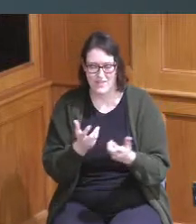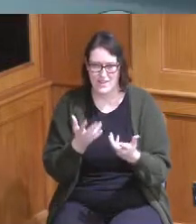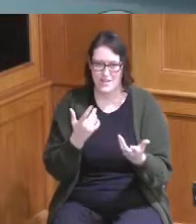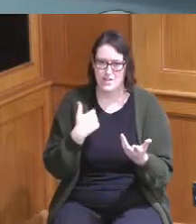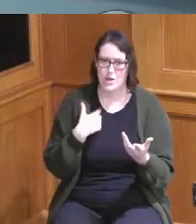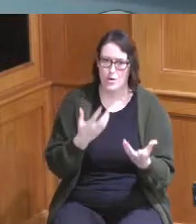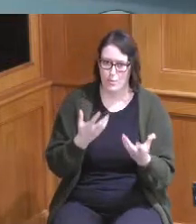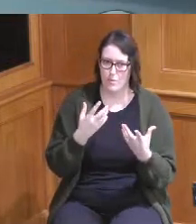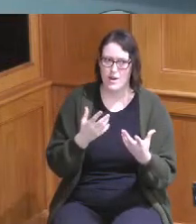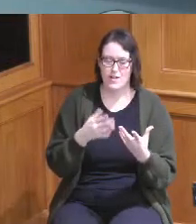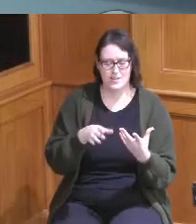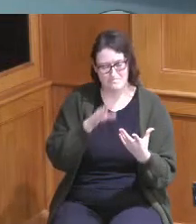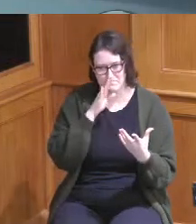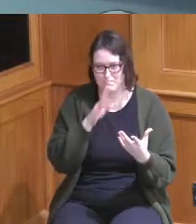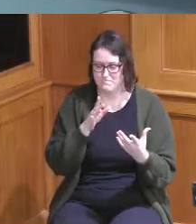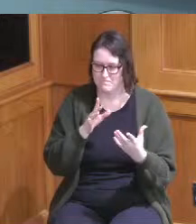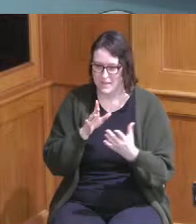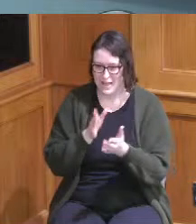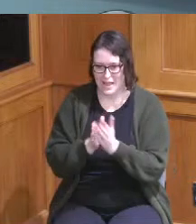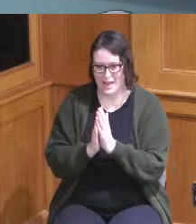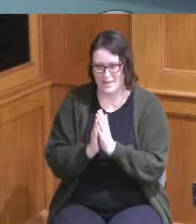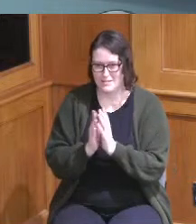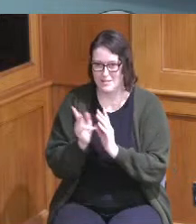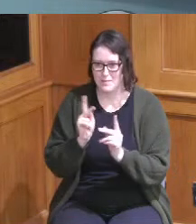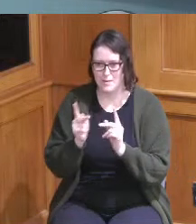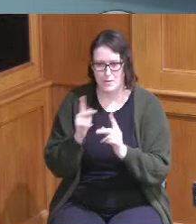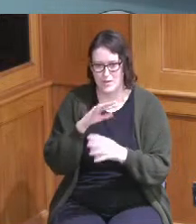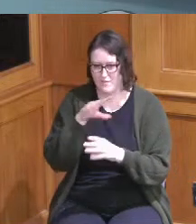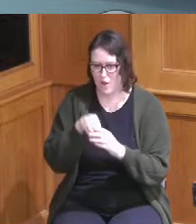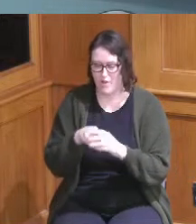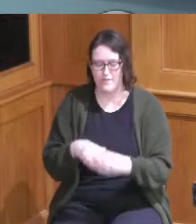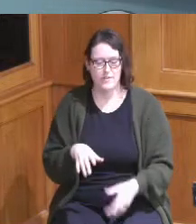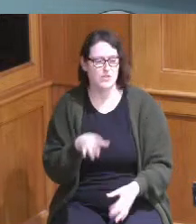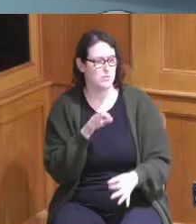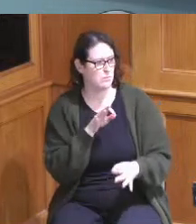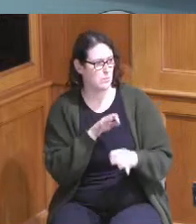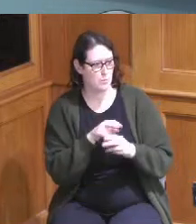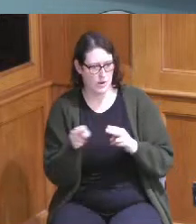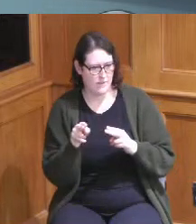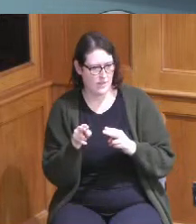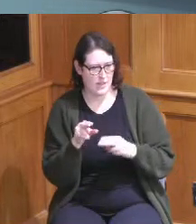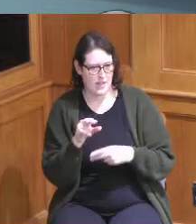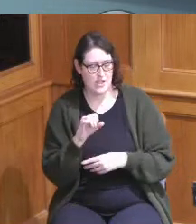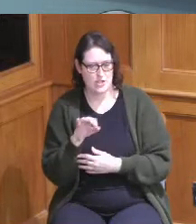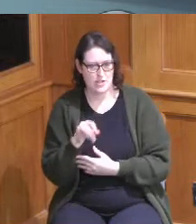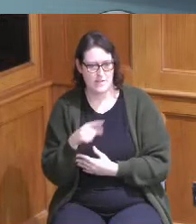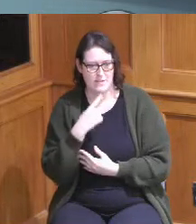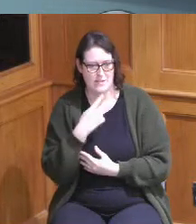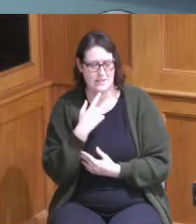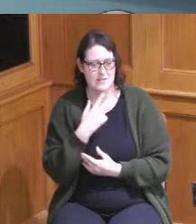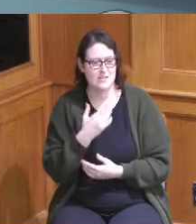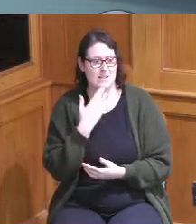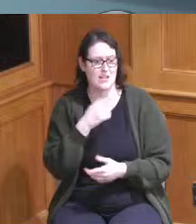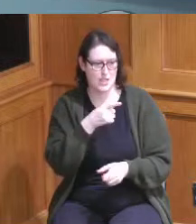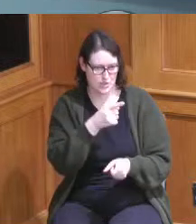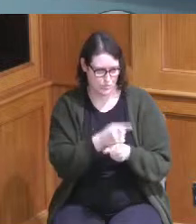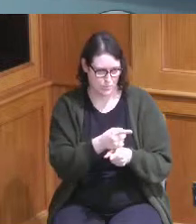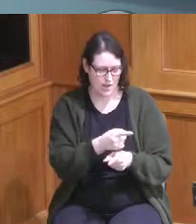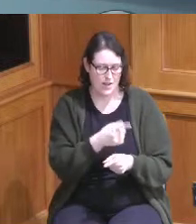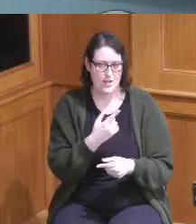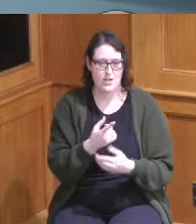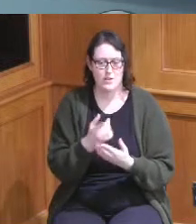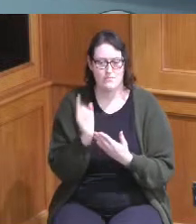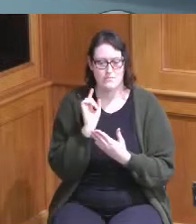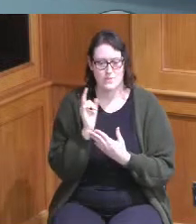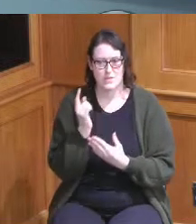hear it, the folks on the ground. So, Mr. Ludo, did you want to? Just very briefly, only to just indicate, Commissioner, you're correct. Earlier this week